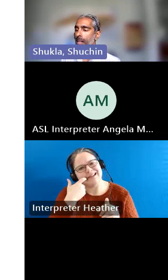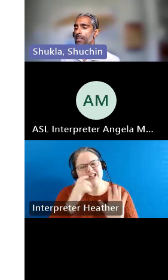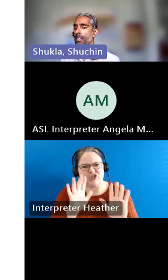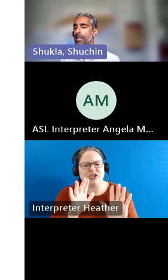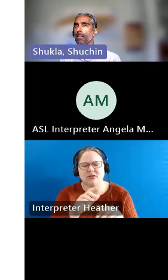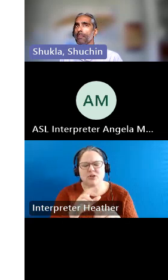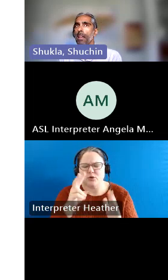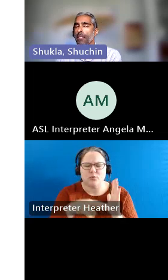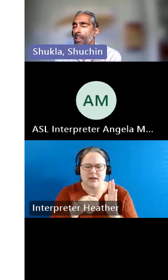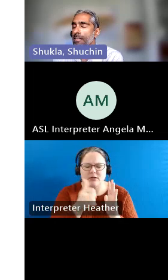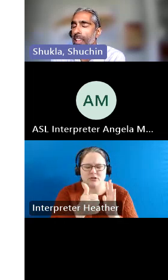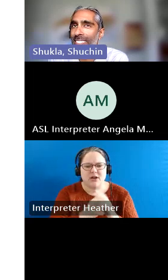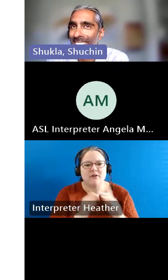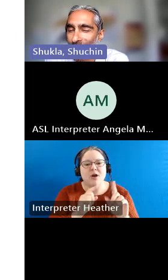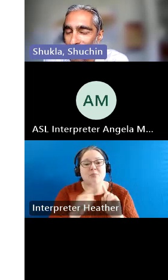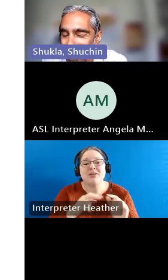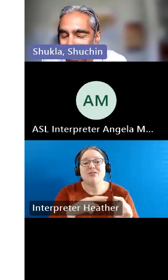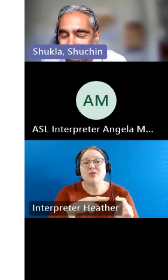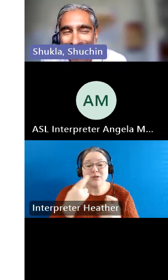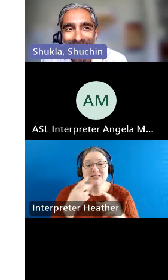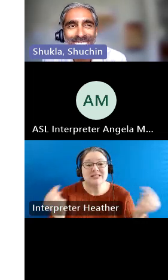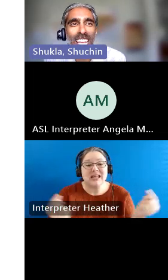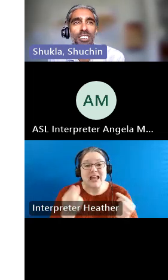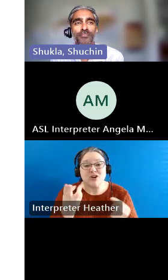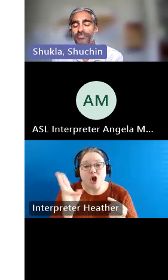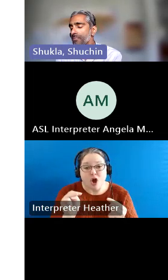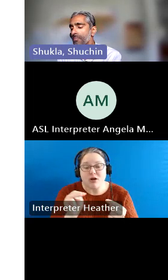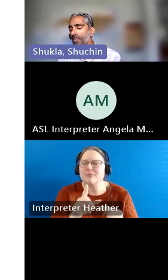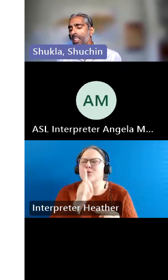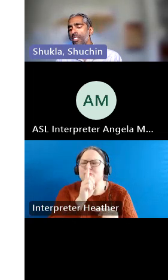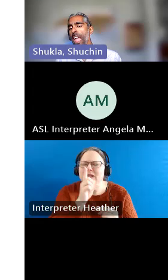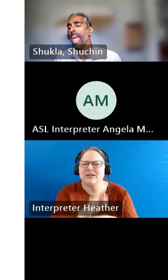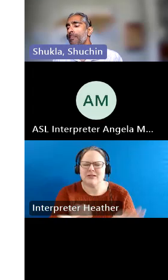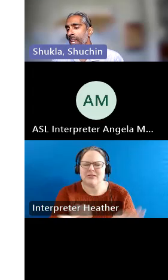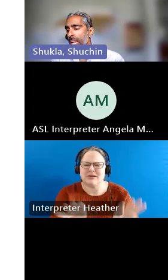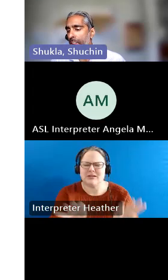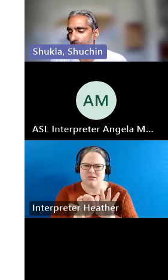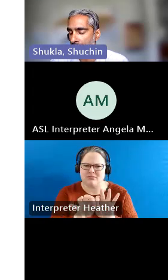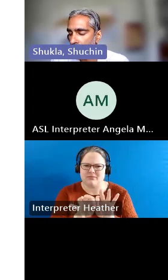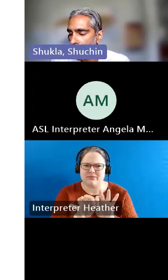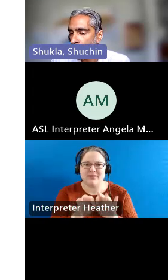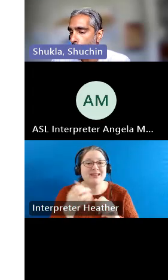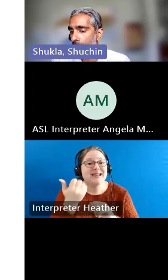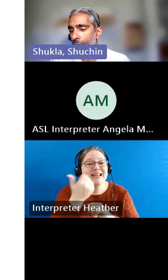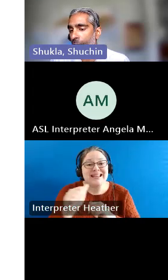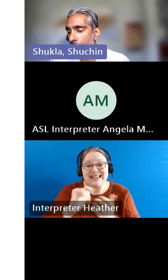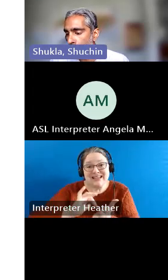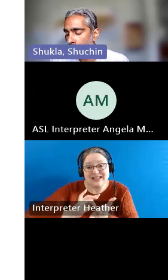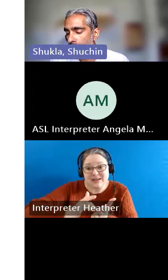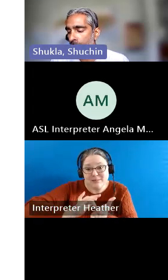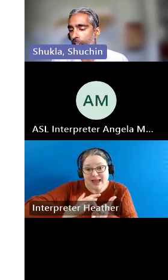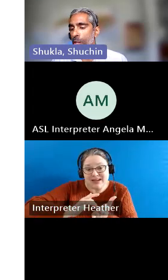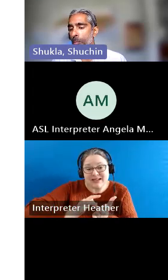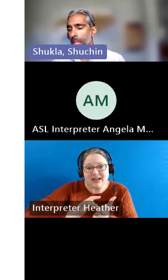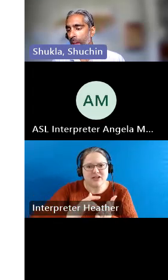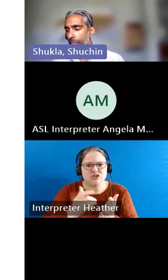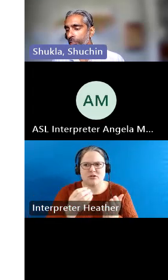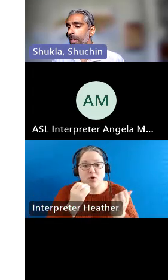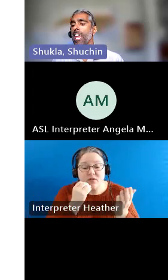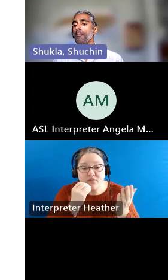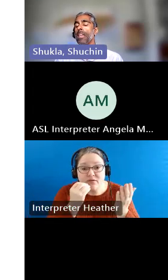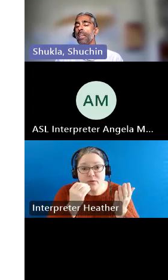really important because, as I think I said in the first session, any medication or even food